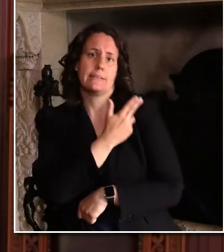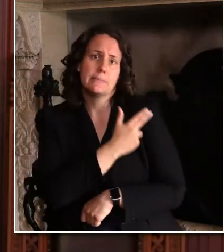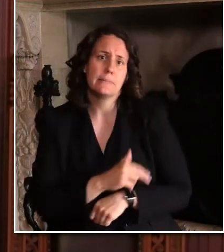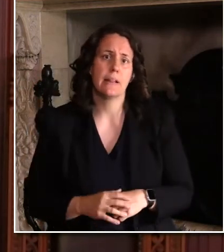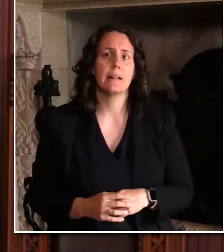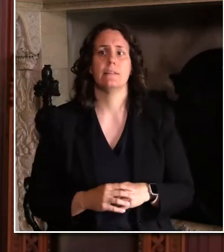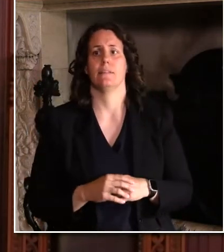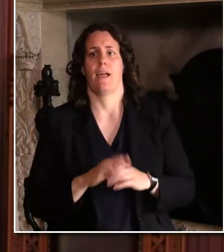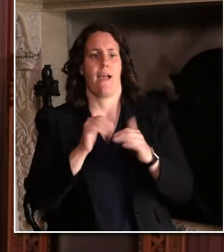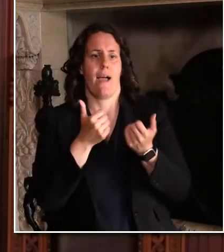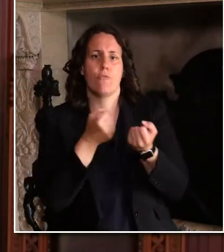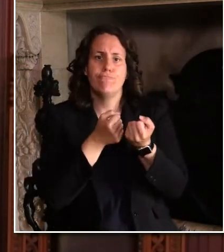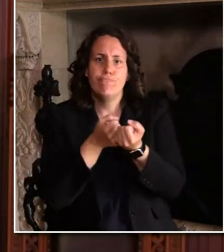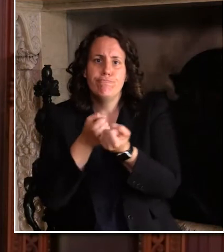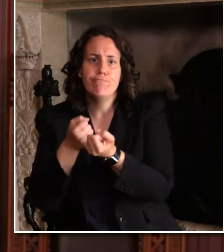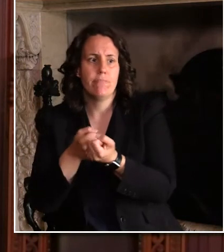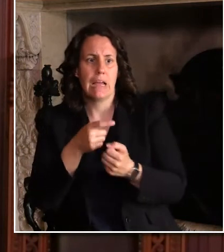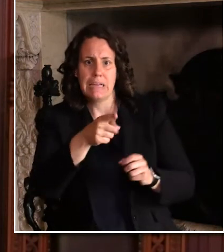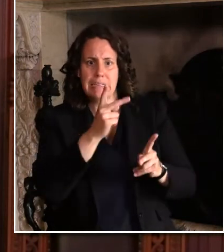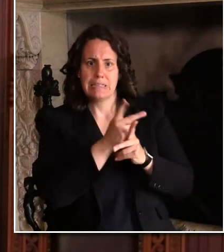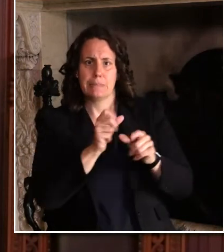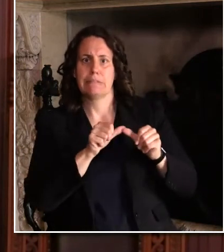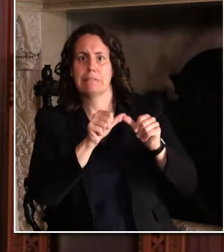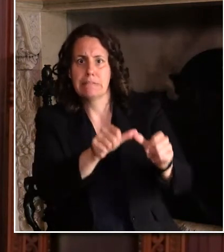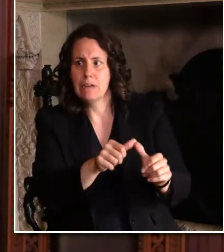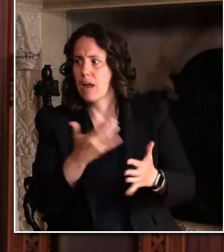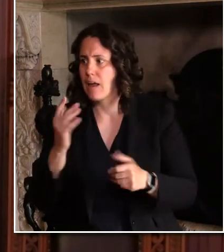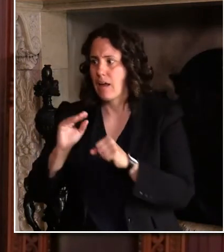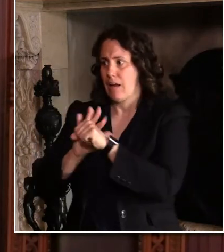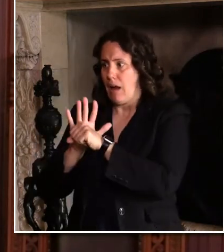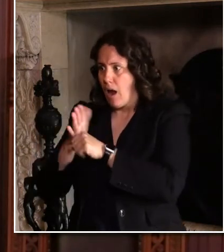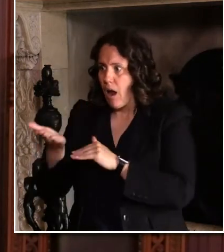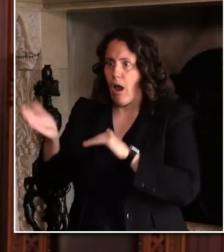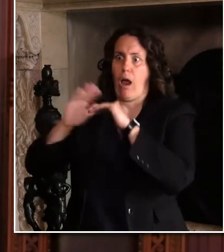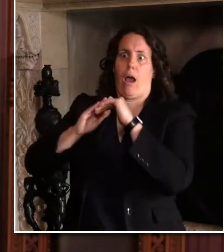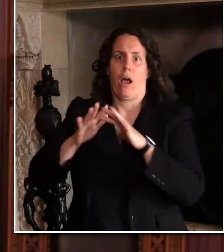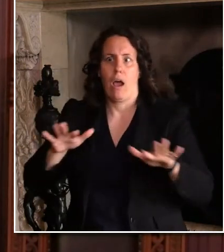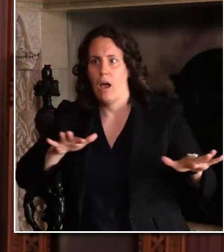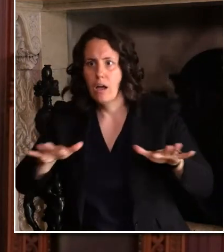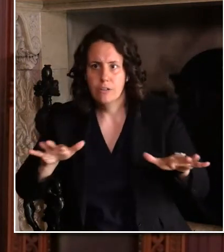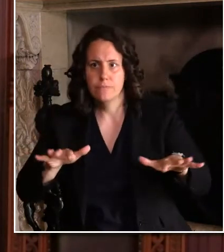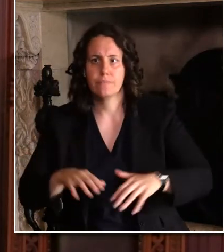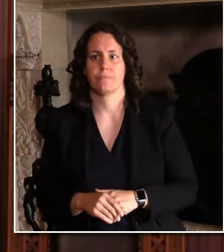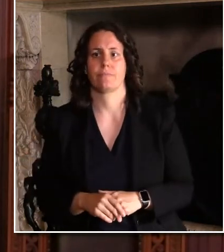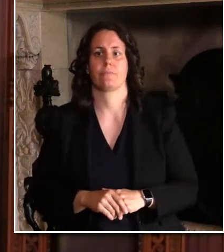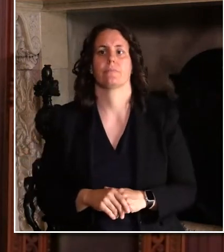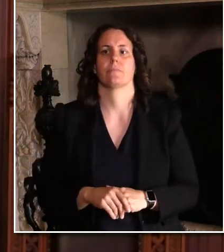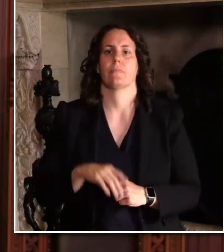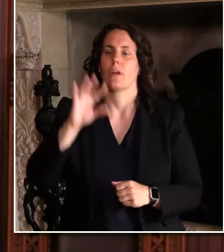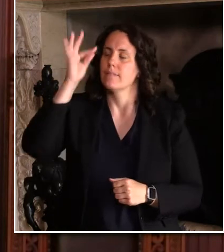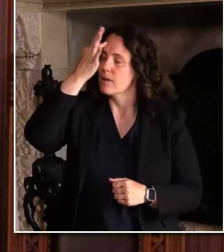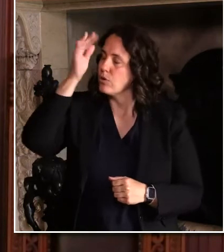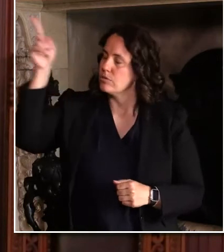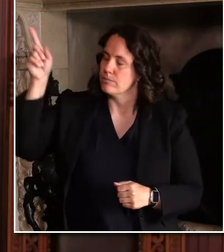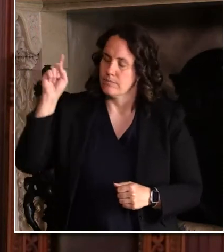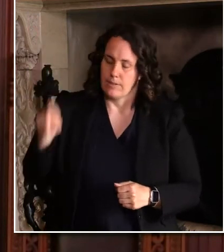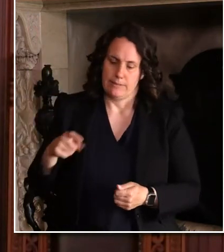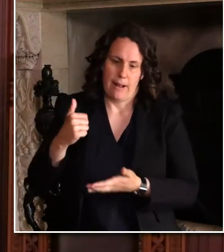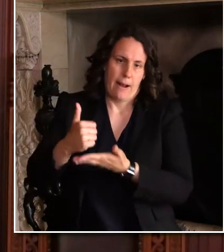survive given the pandemic. So I think the federal government needs to continue to consider stepping up